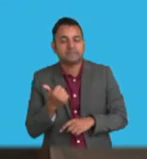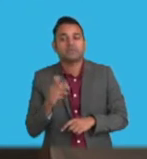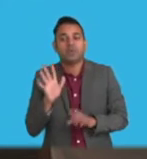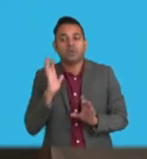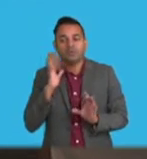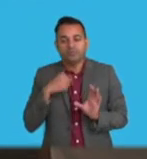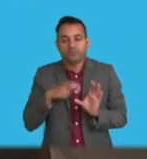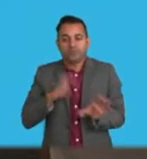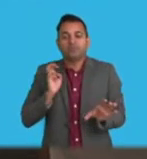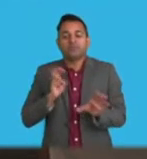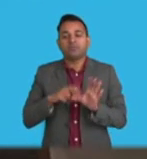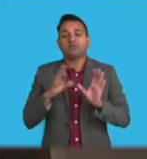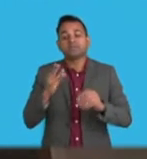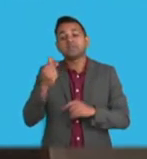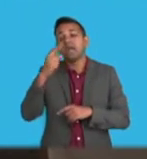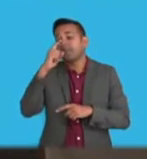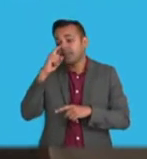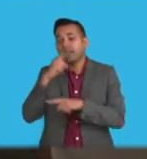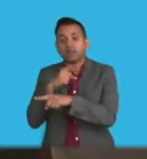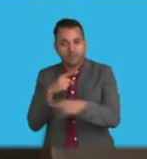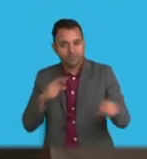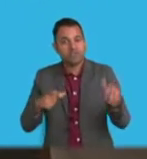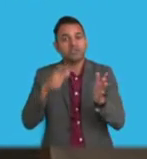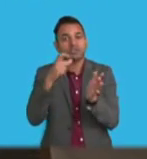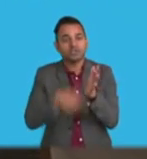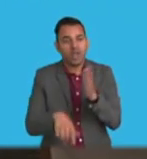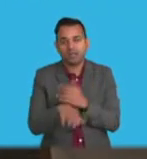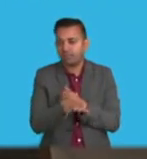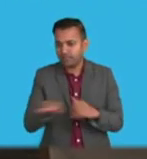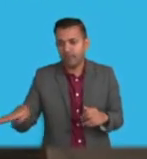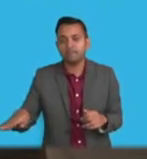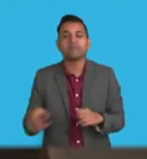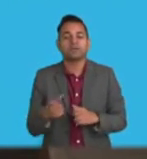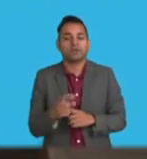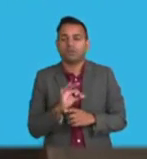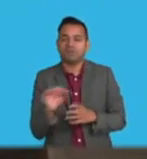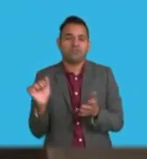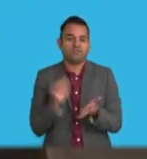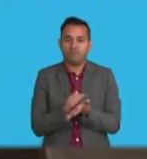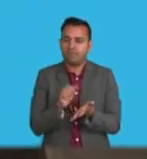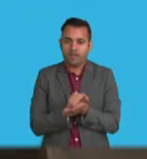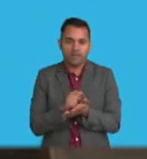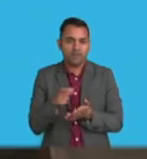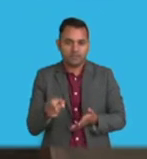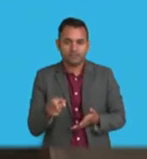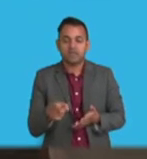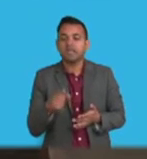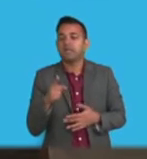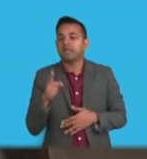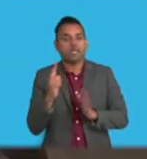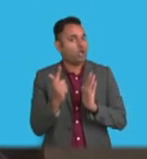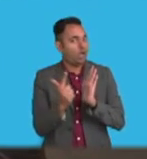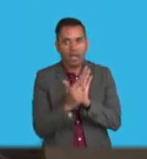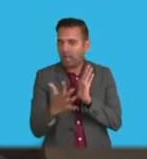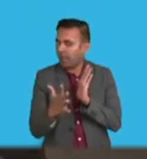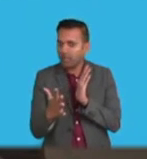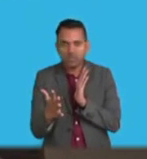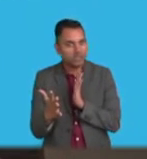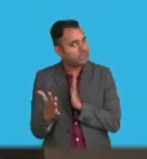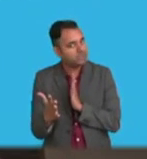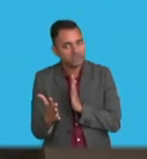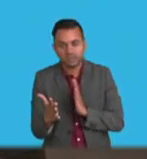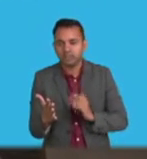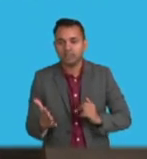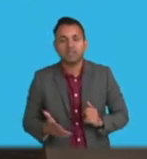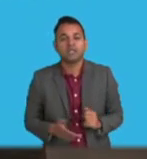charged to operating illegal agencies. There has been another individual who is now being charged and brought